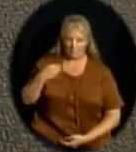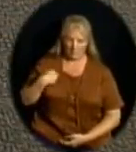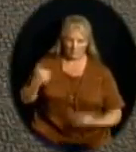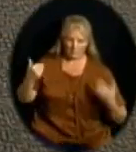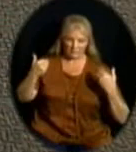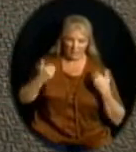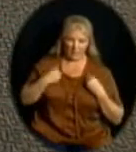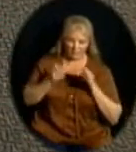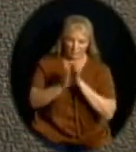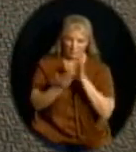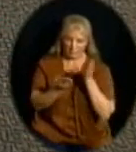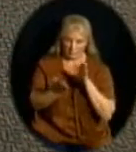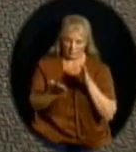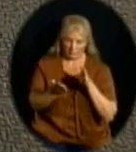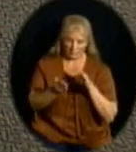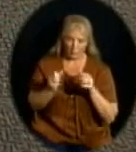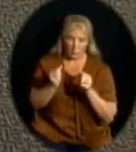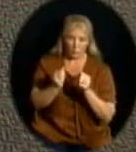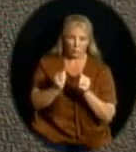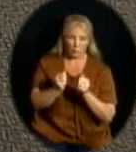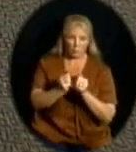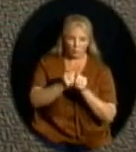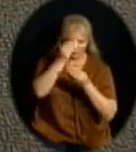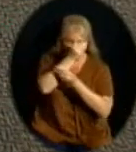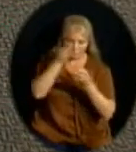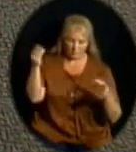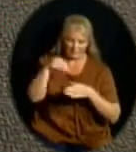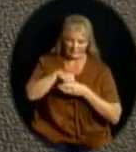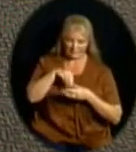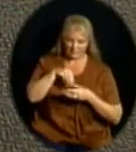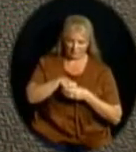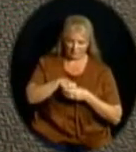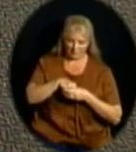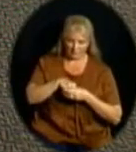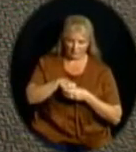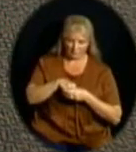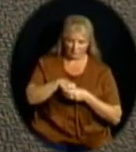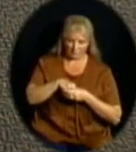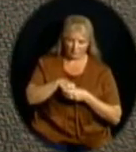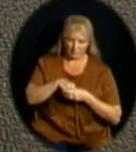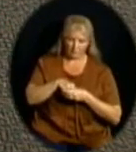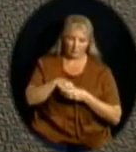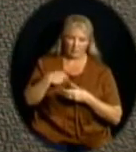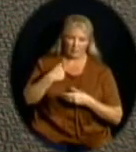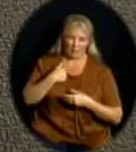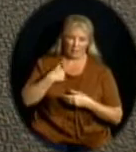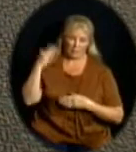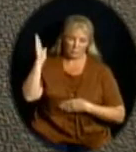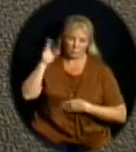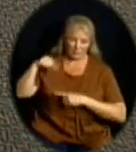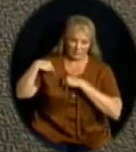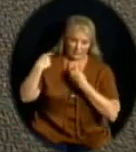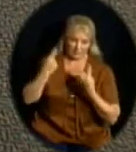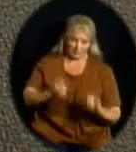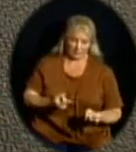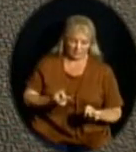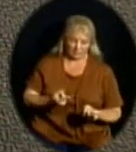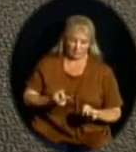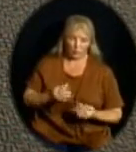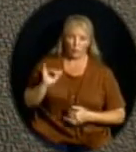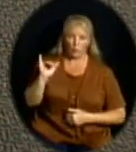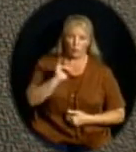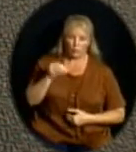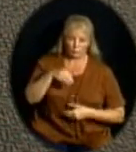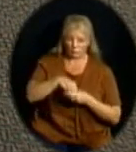and hopefully that will have all the information in it that has been presented to date, and also the information that you'll be later this